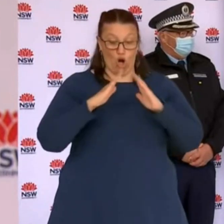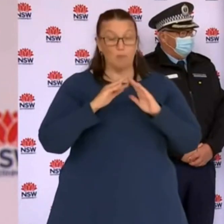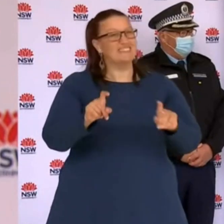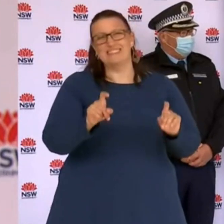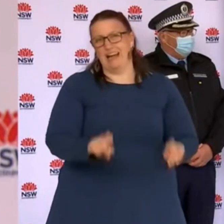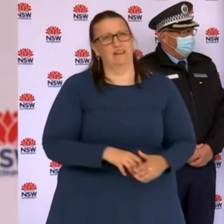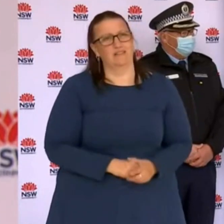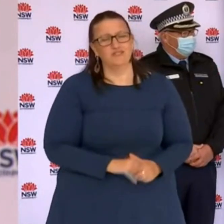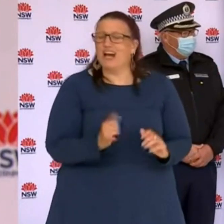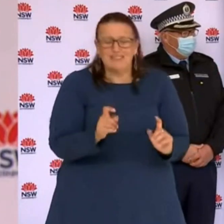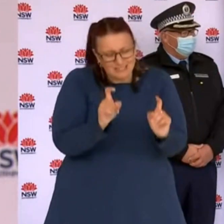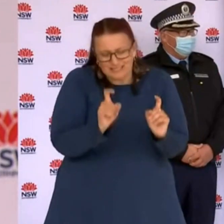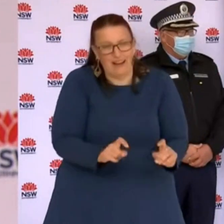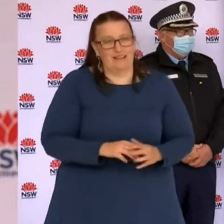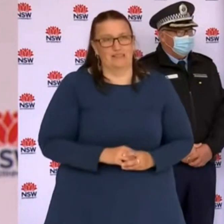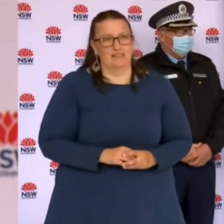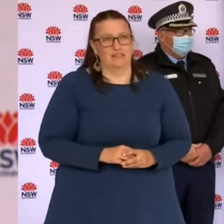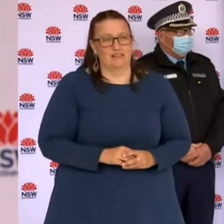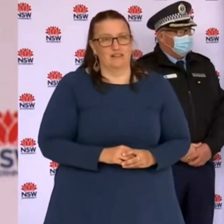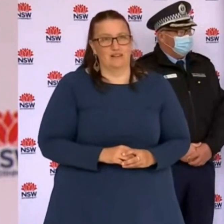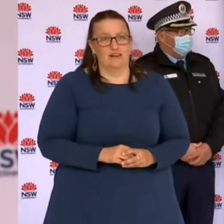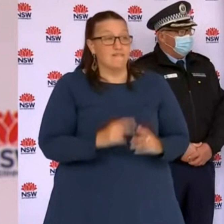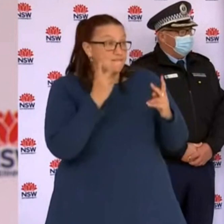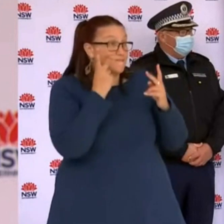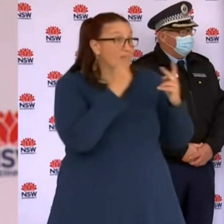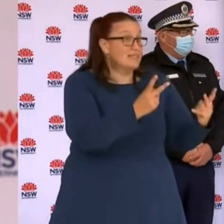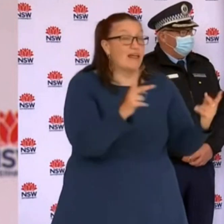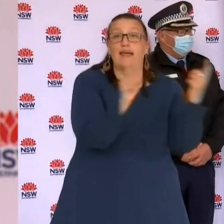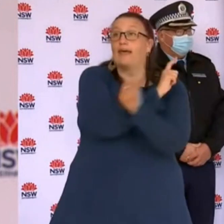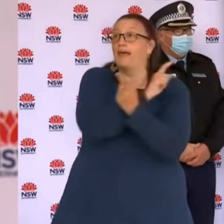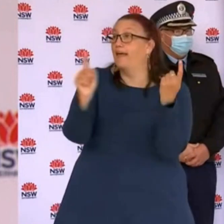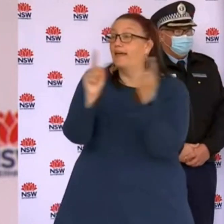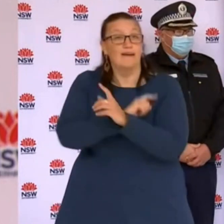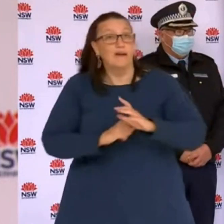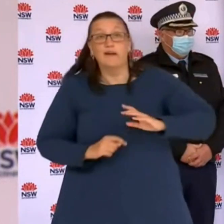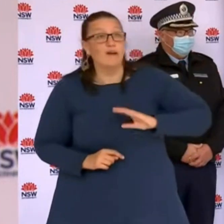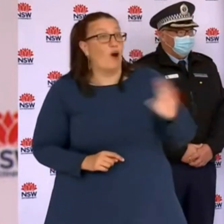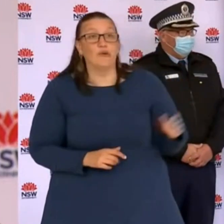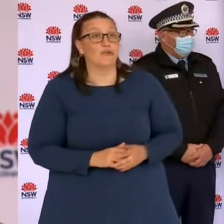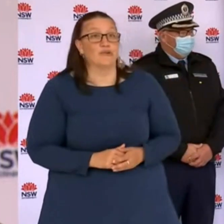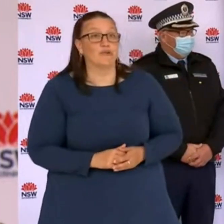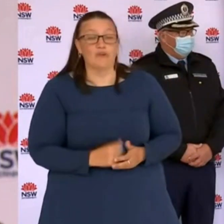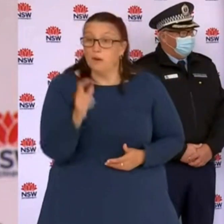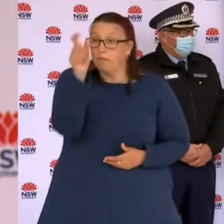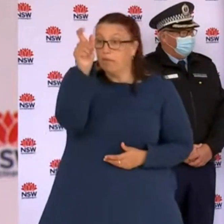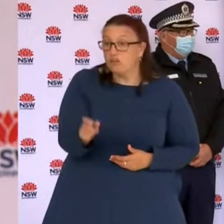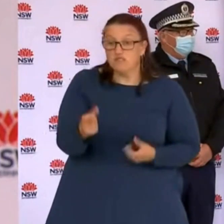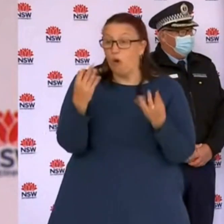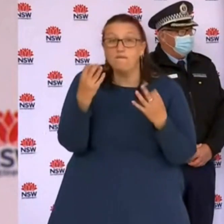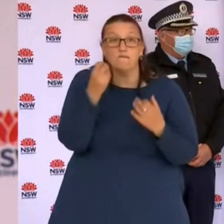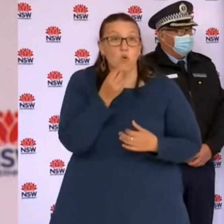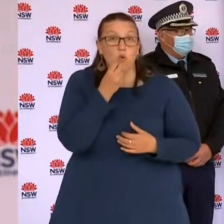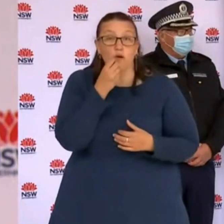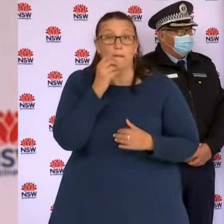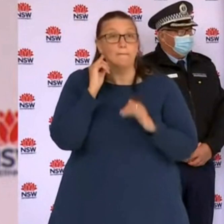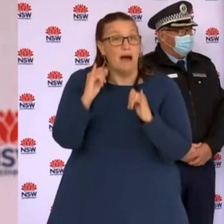care and compassion, figure out the one person that's going to do it. And also, as I've said, when you're going to visit, keep your visits short. Don't go at all if you've got the